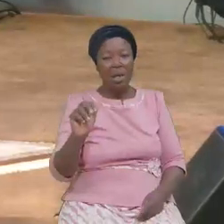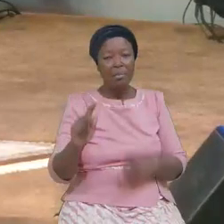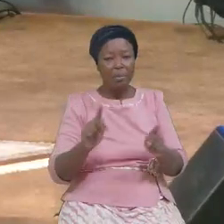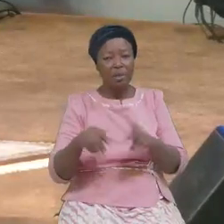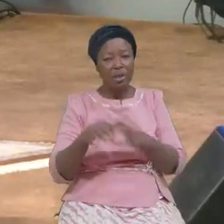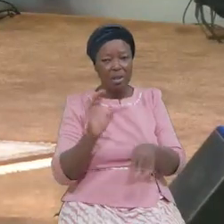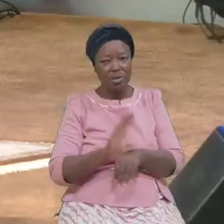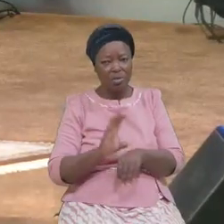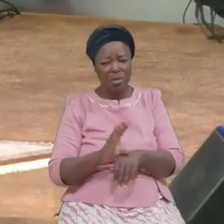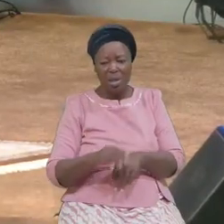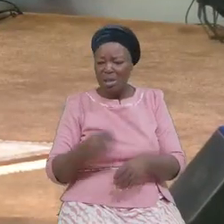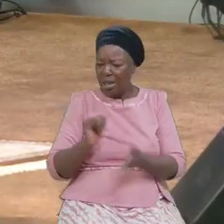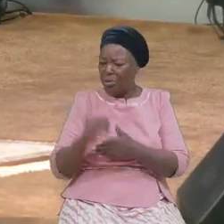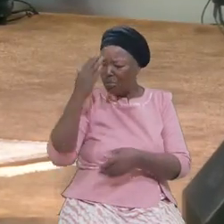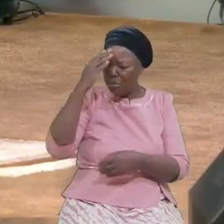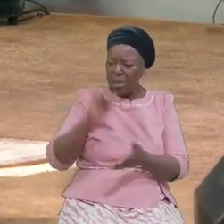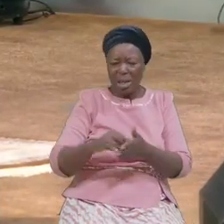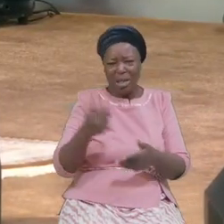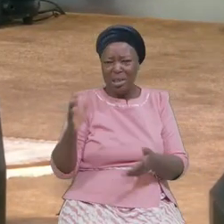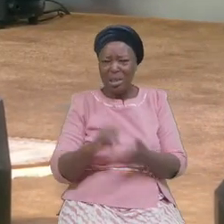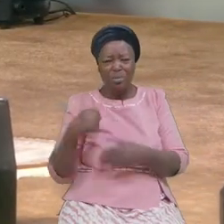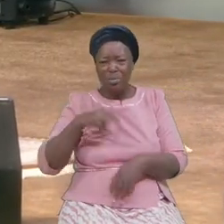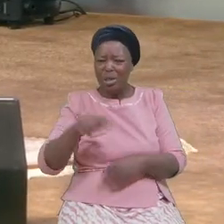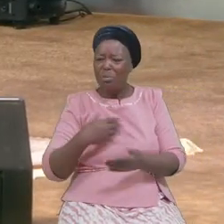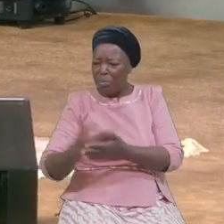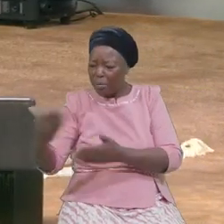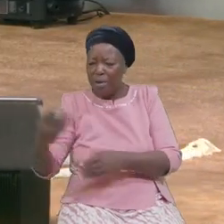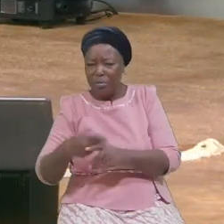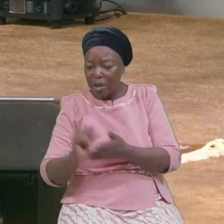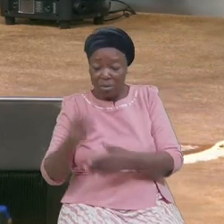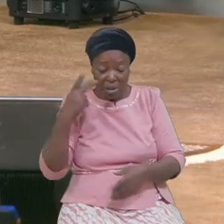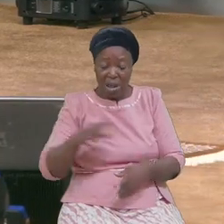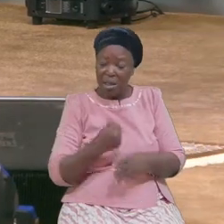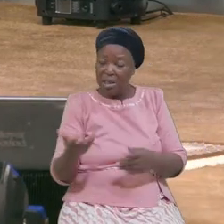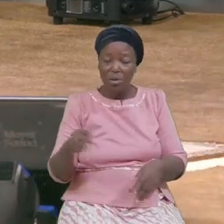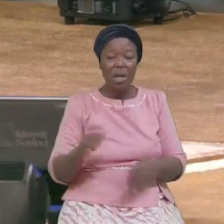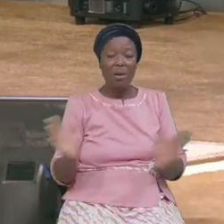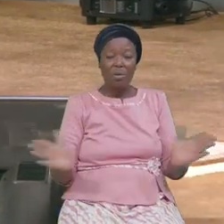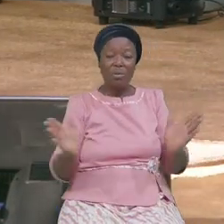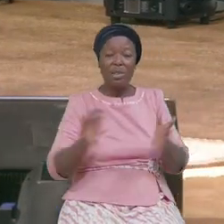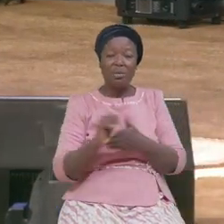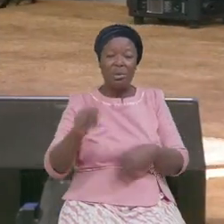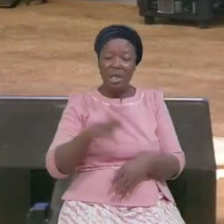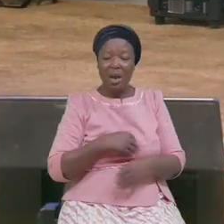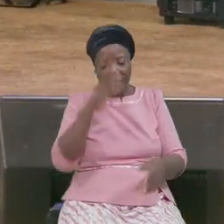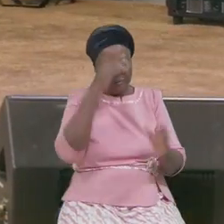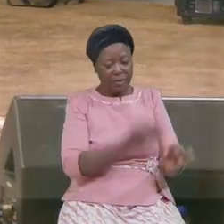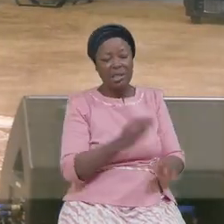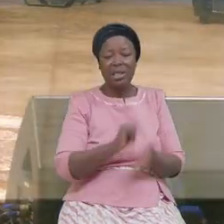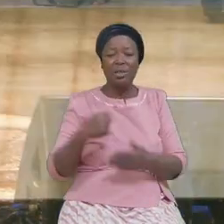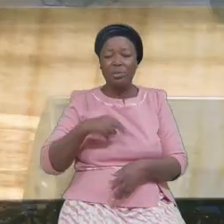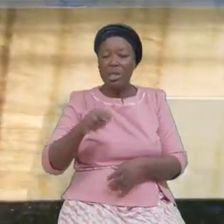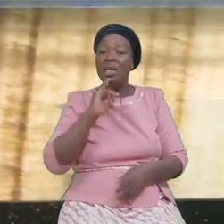whatever exhortation we need, whatever warning we need, and whatever encouragement and faith we need, it's all